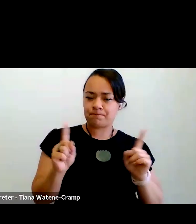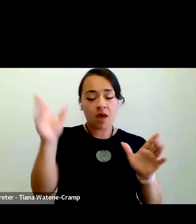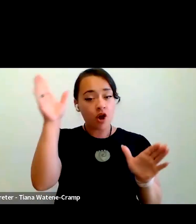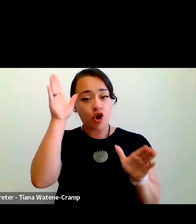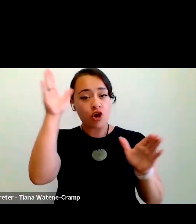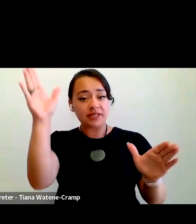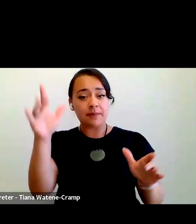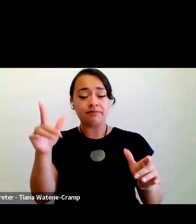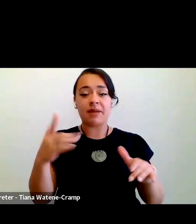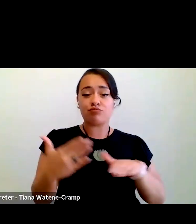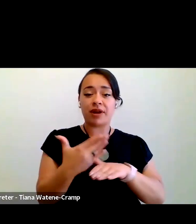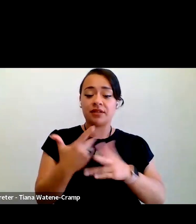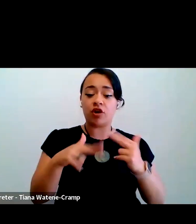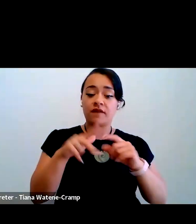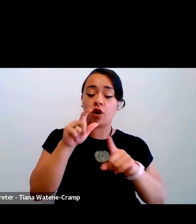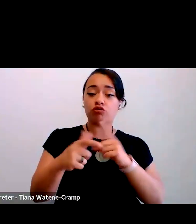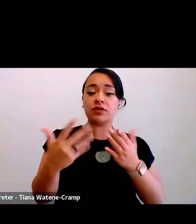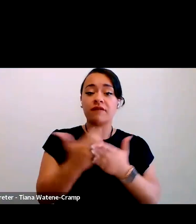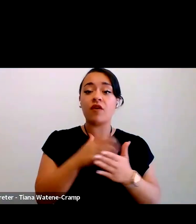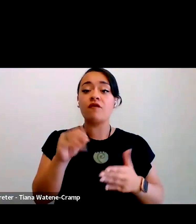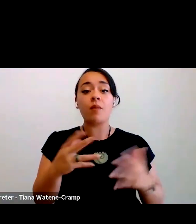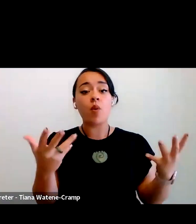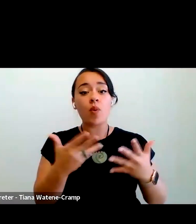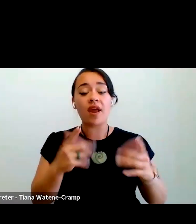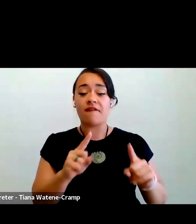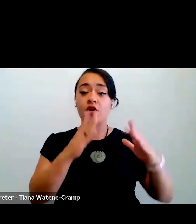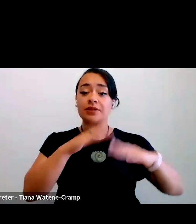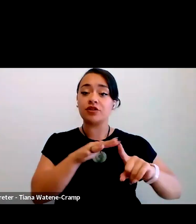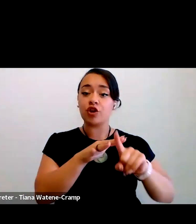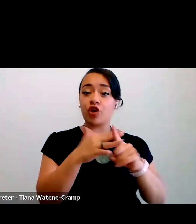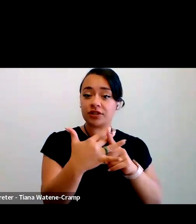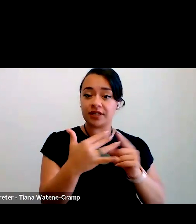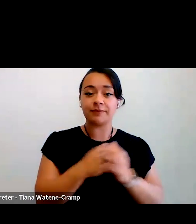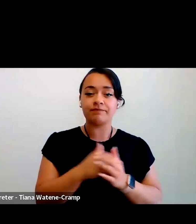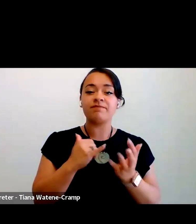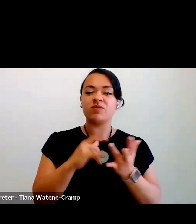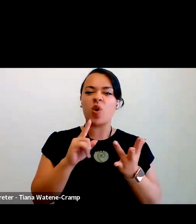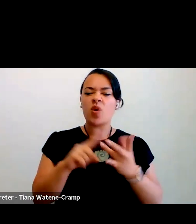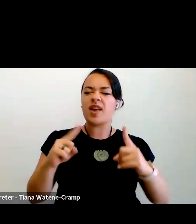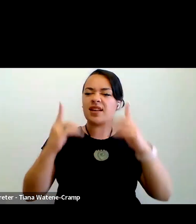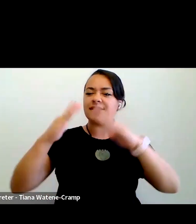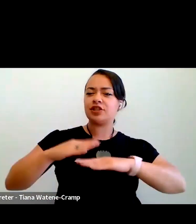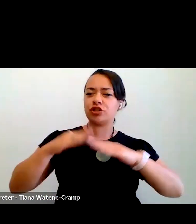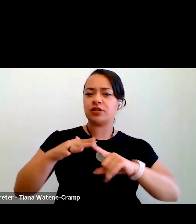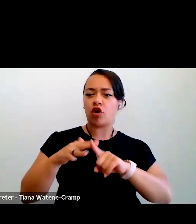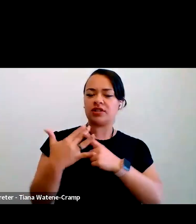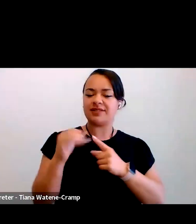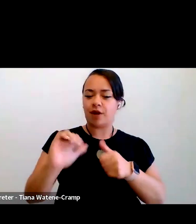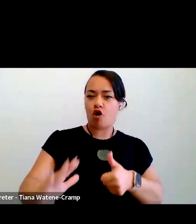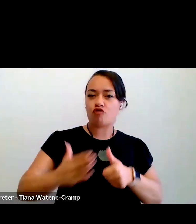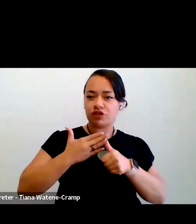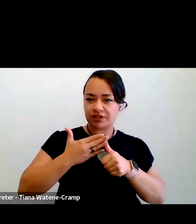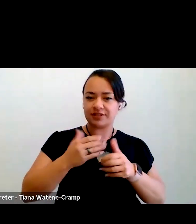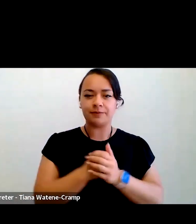cultural safety actually emerged from a First Nations context. So it's an Indigenous concept in its origins. It was